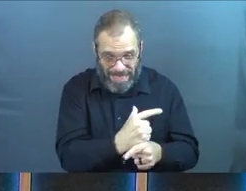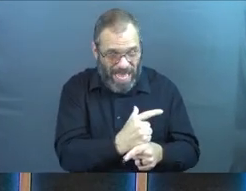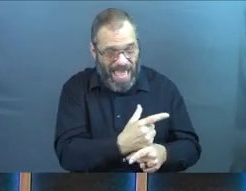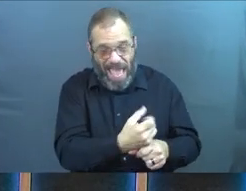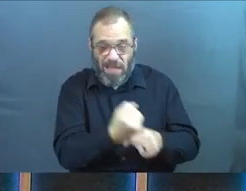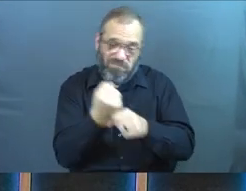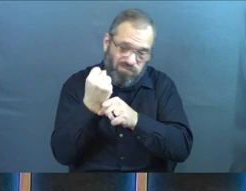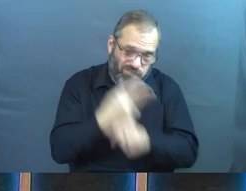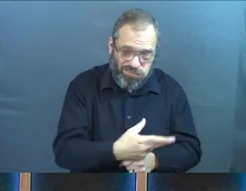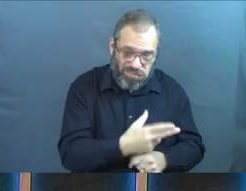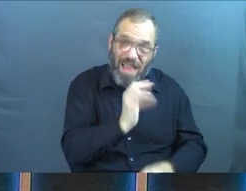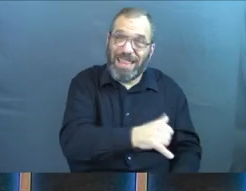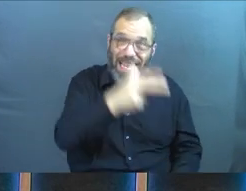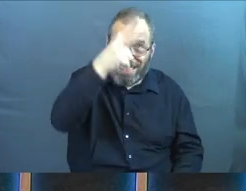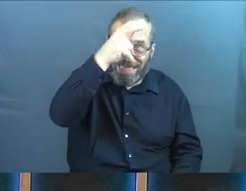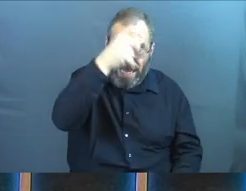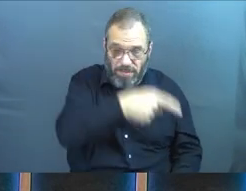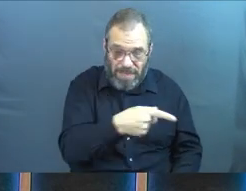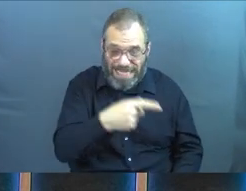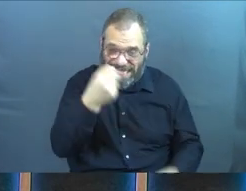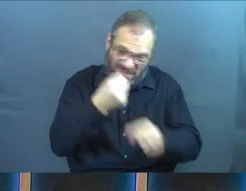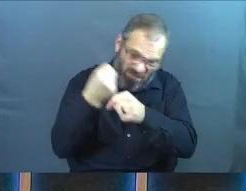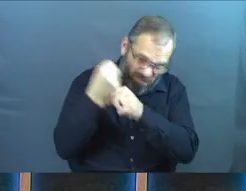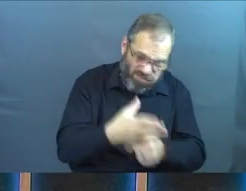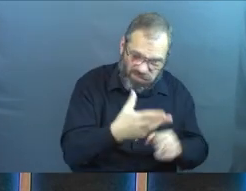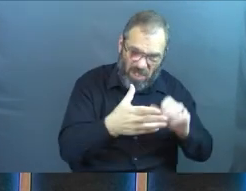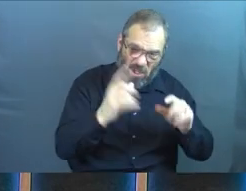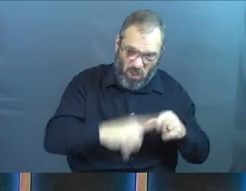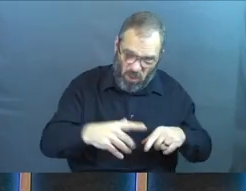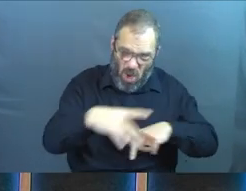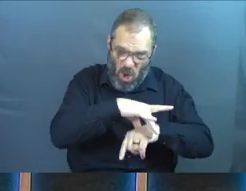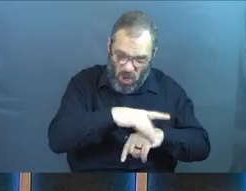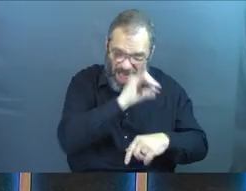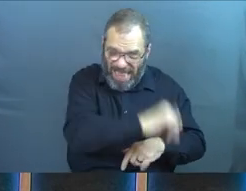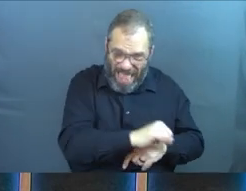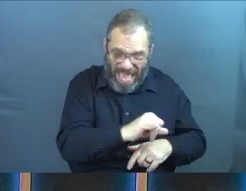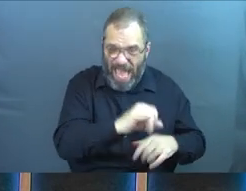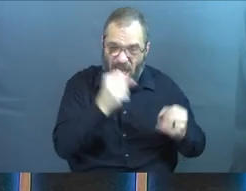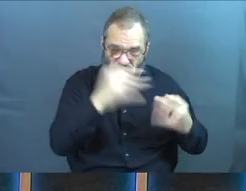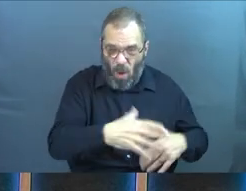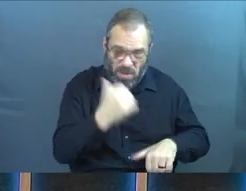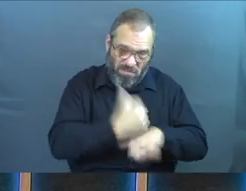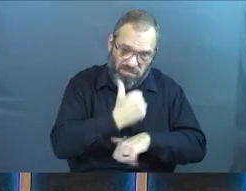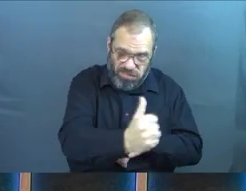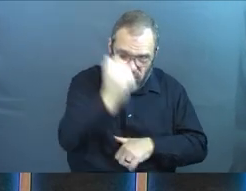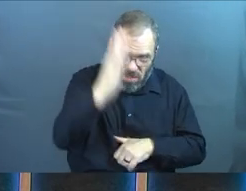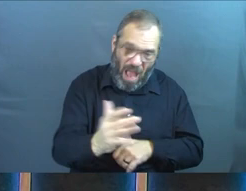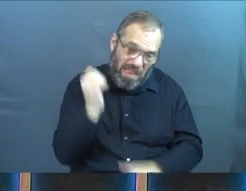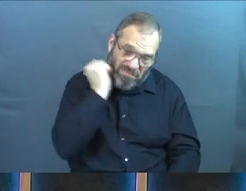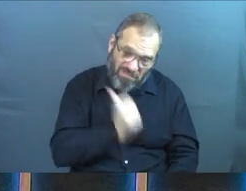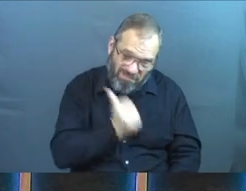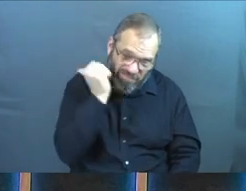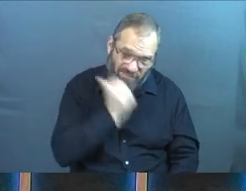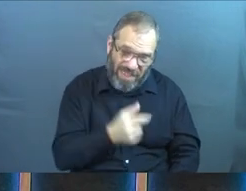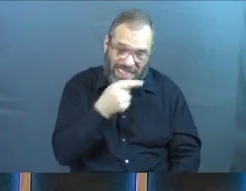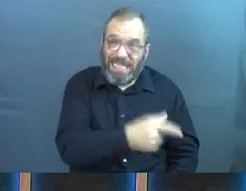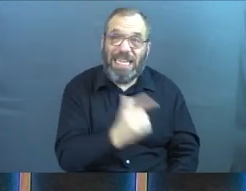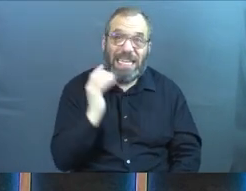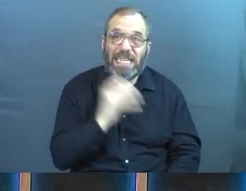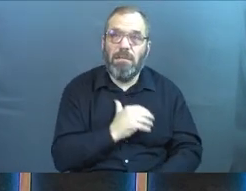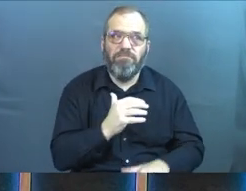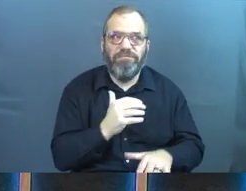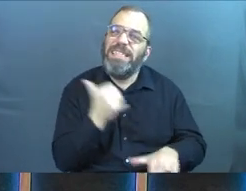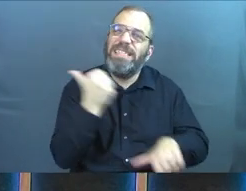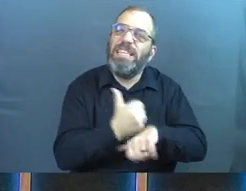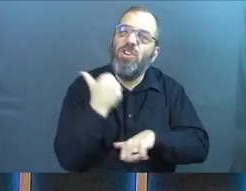thrown down. That's the enemy. That's Satan. He's been thrown down to earth. The one who accuses them before our God day and night. He is our